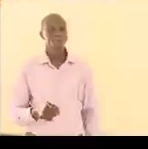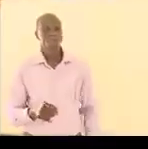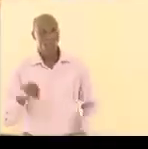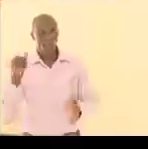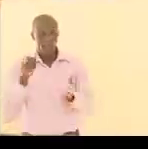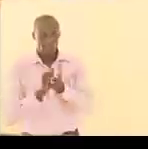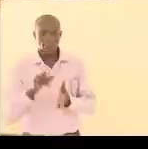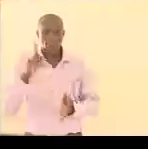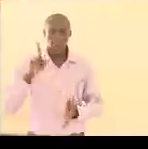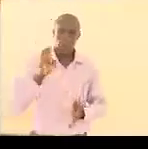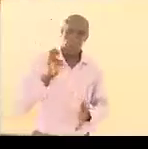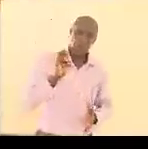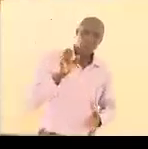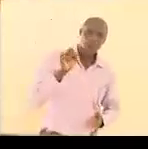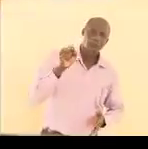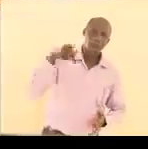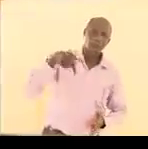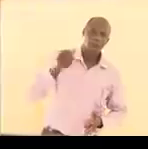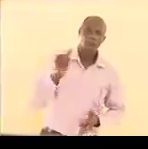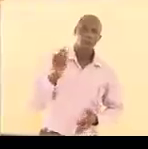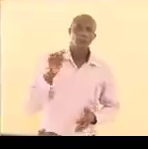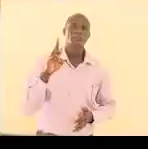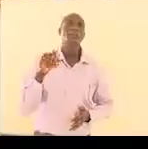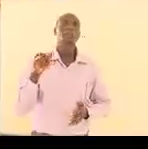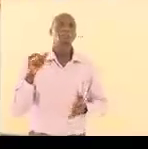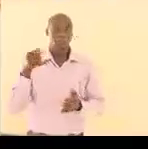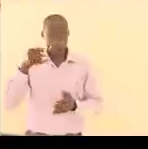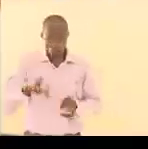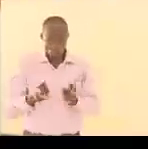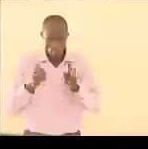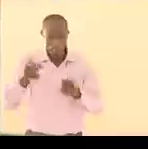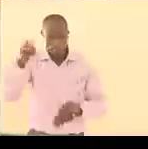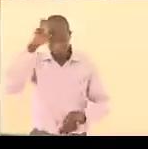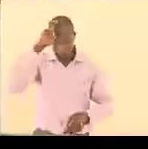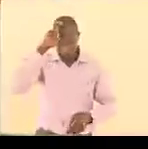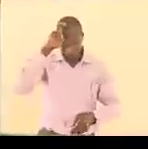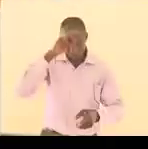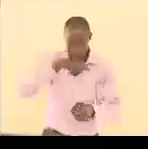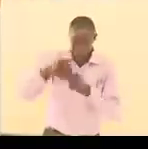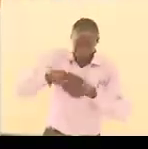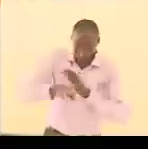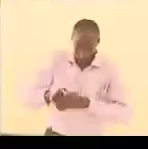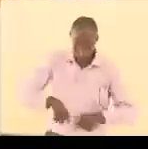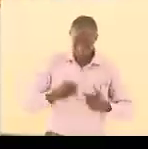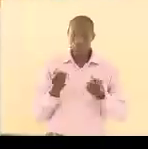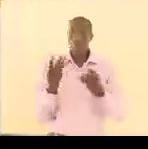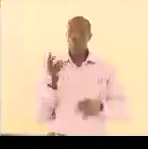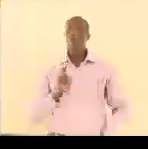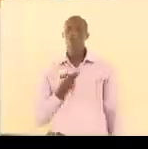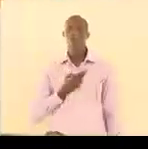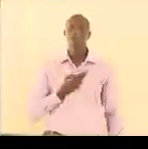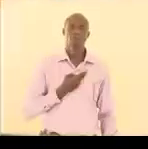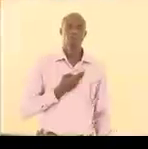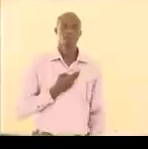Desperation. And I say that desperation is the way the devil goes into the life of many of us.